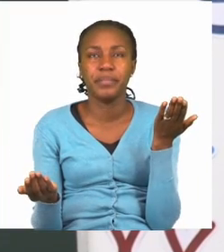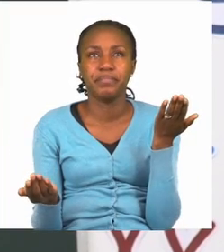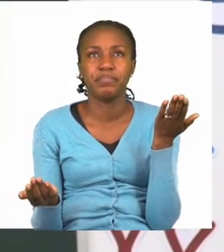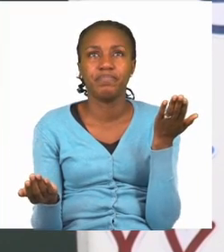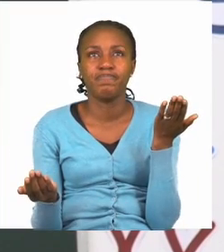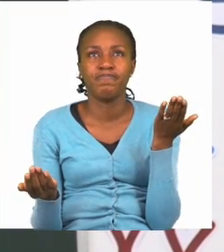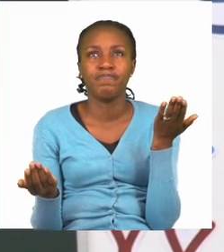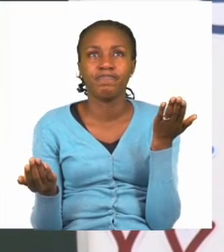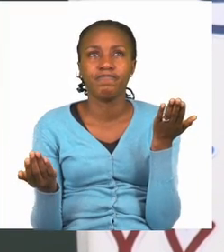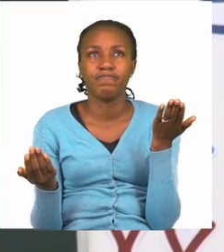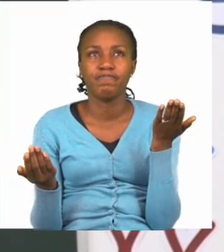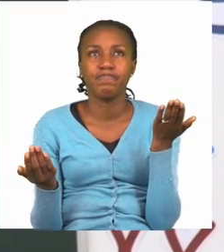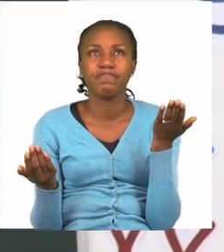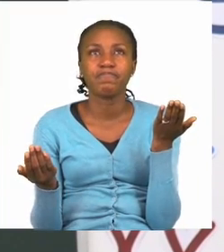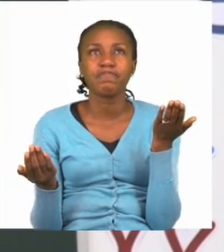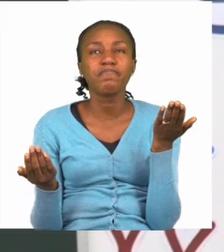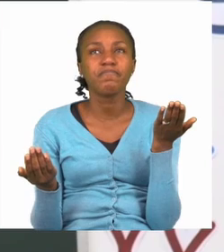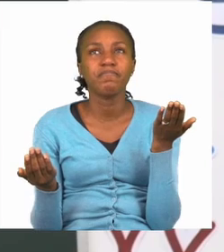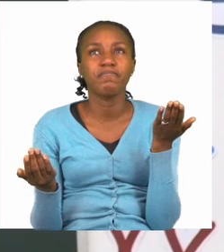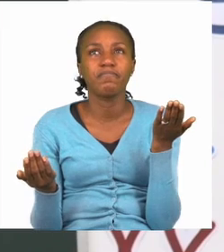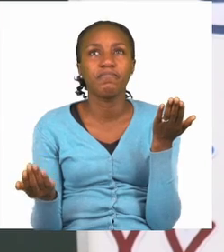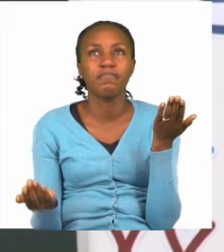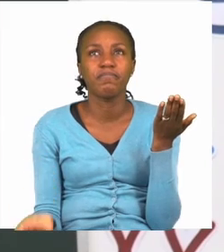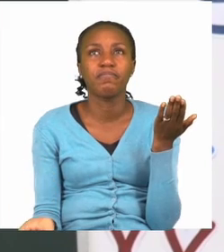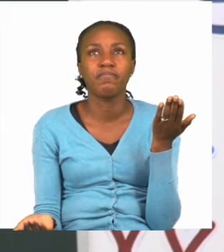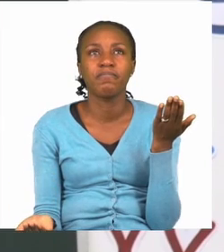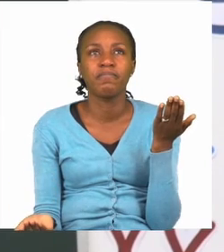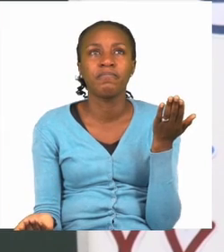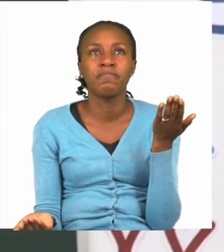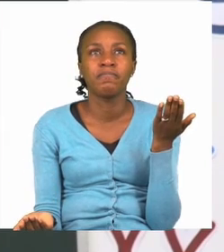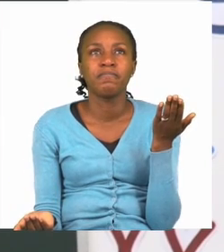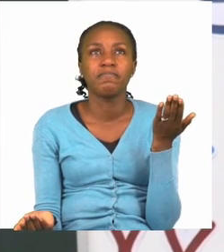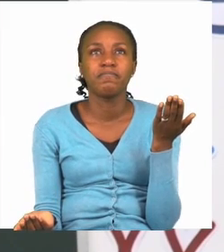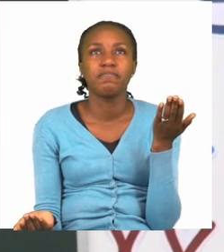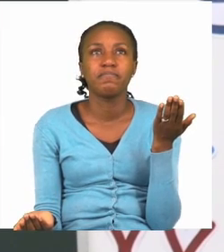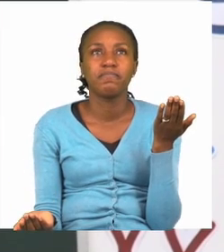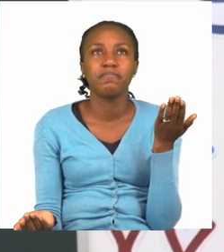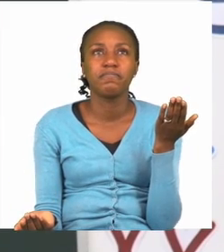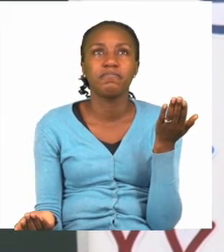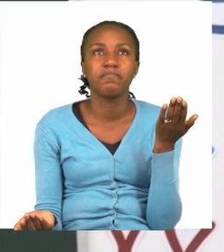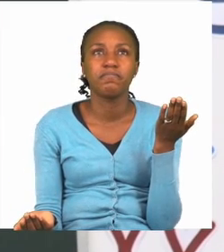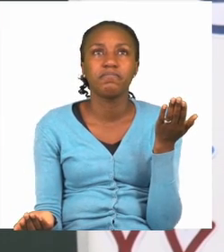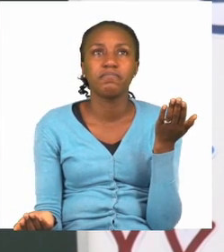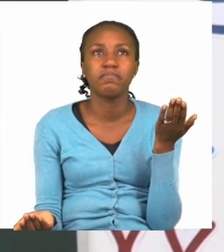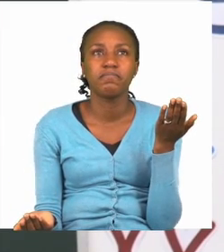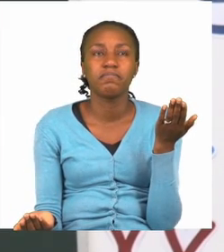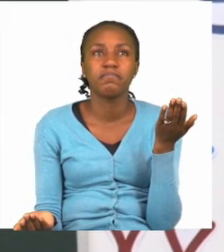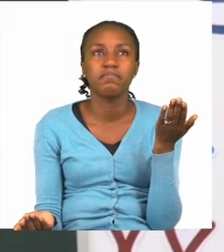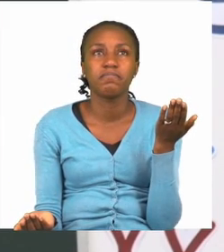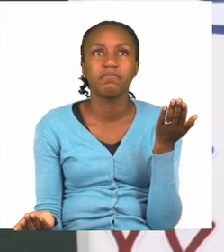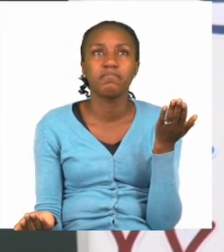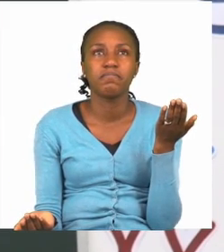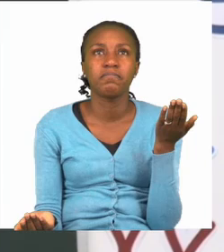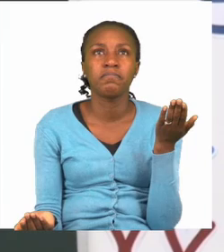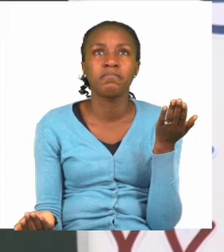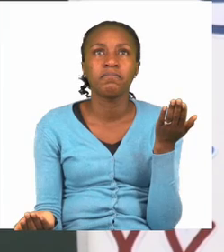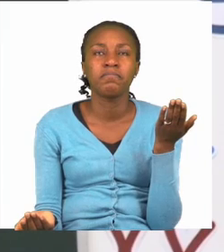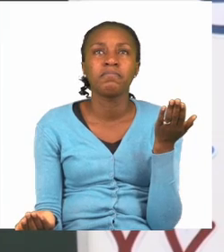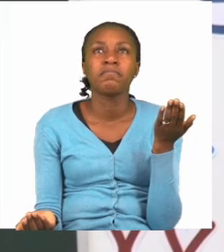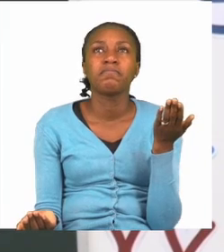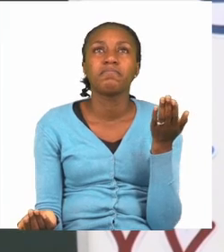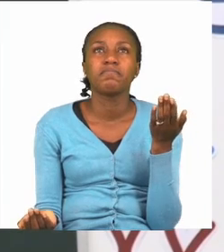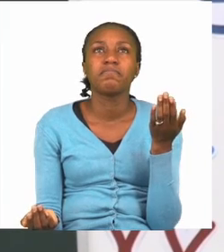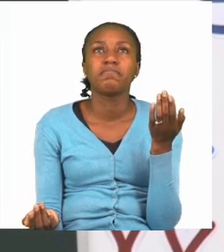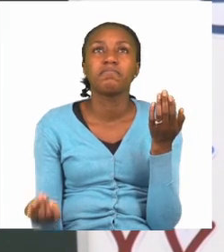see. So if I were the balance scale, I would look like this. The